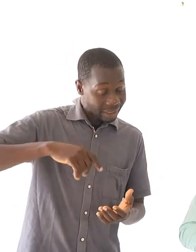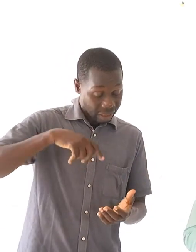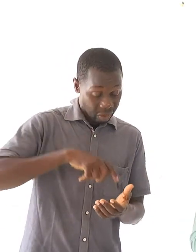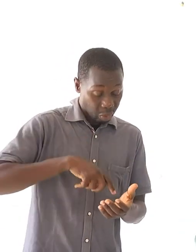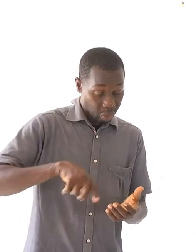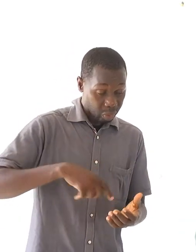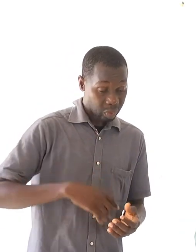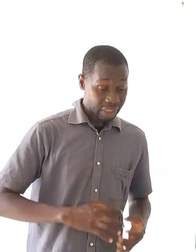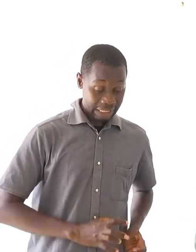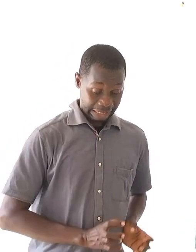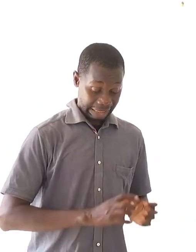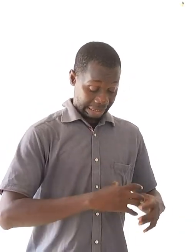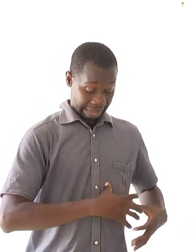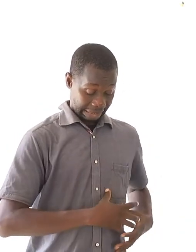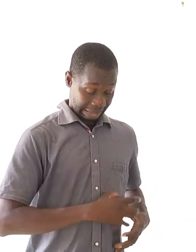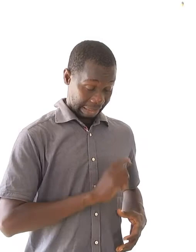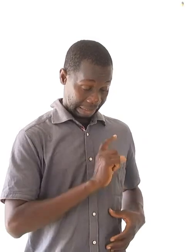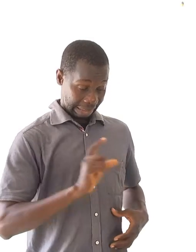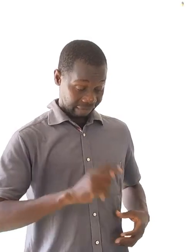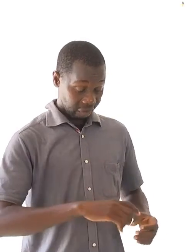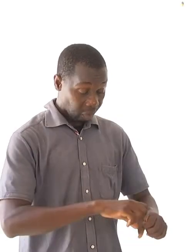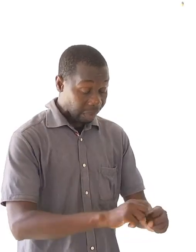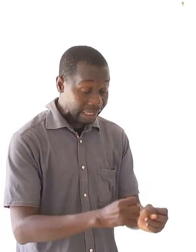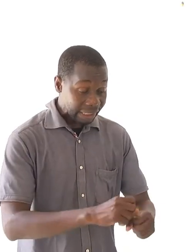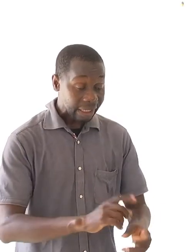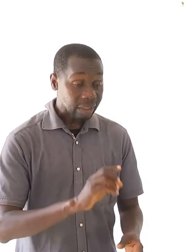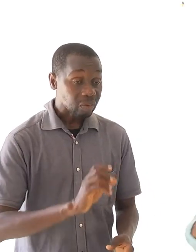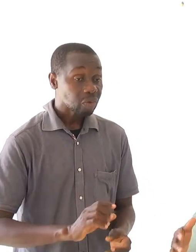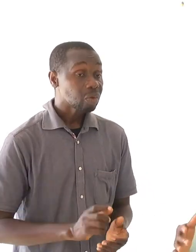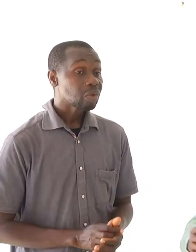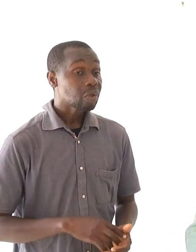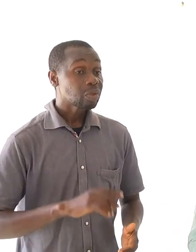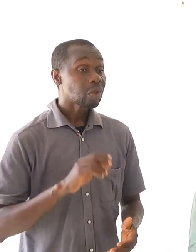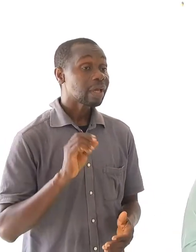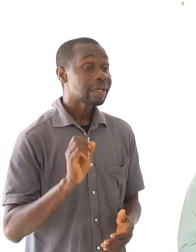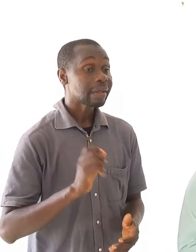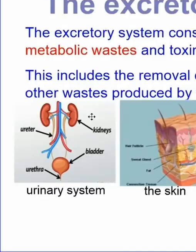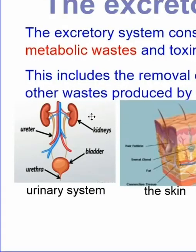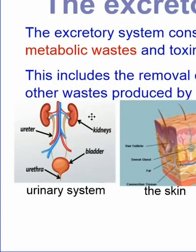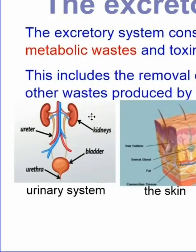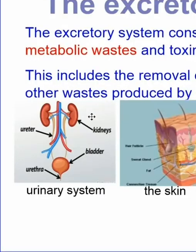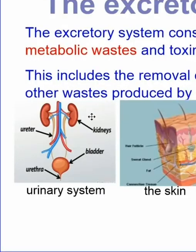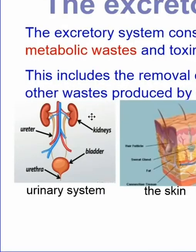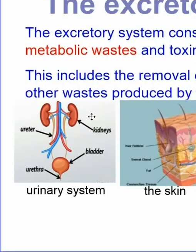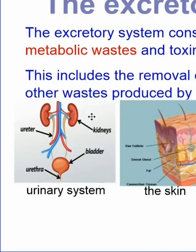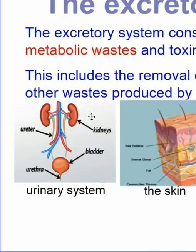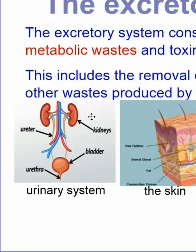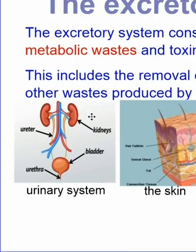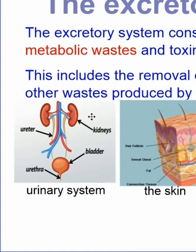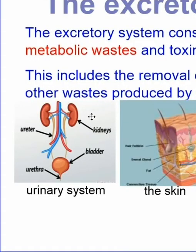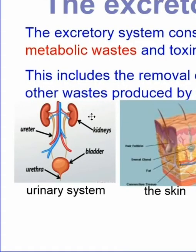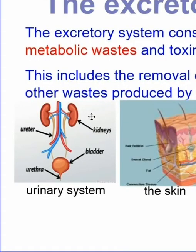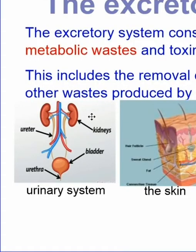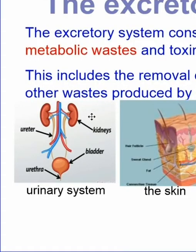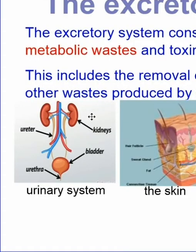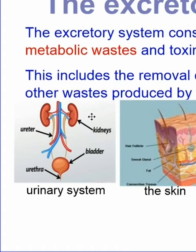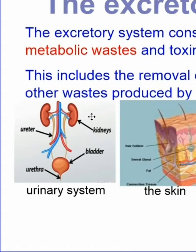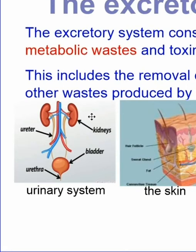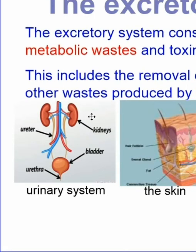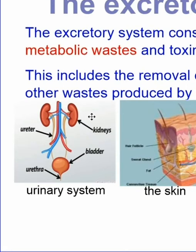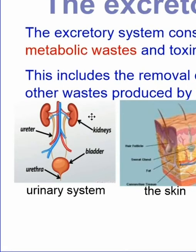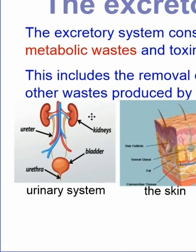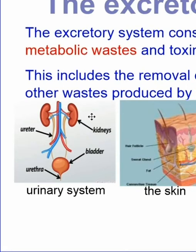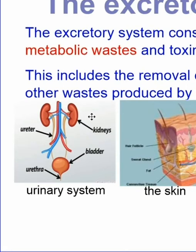the liver will break them down into urea and, of course, a form of carbohydrate. Now, this urea is sent through